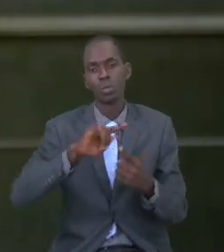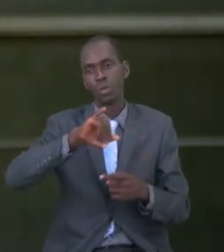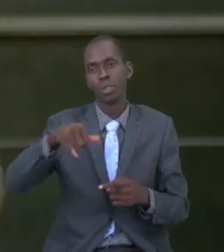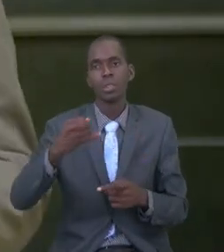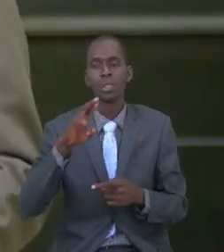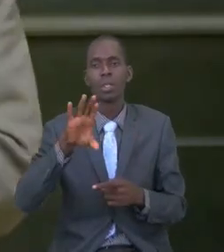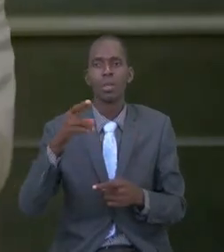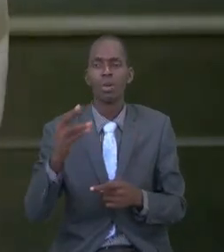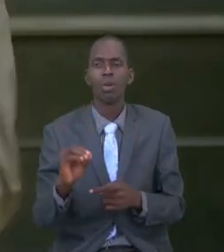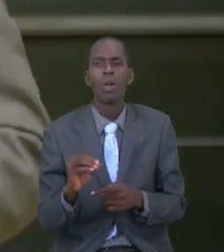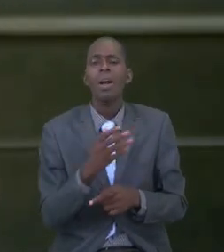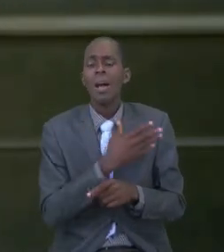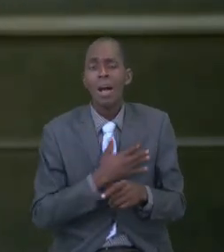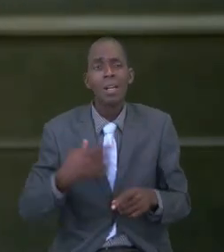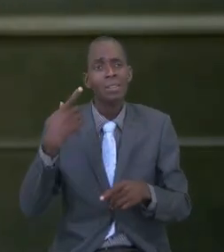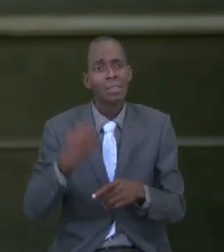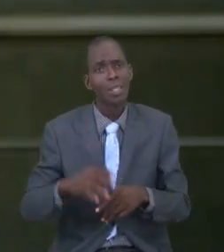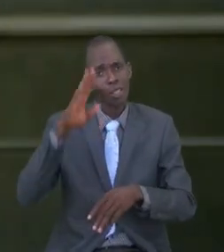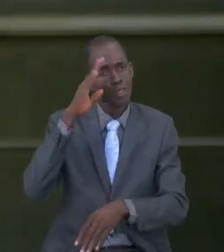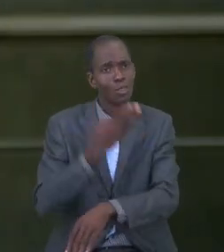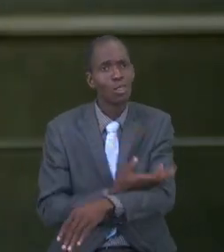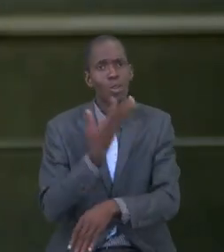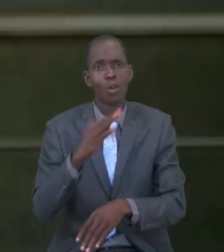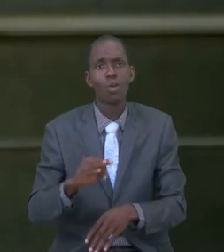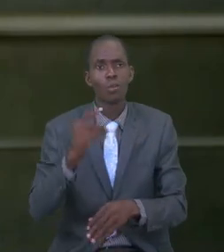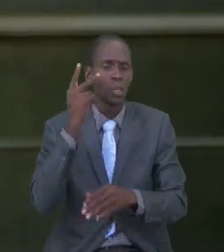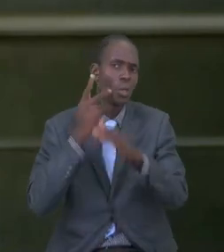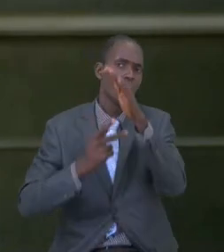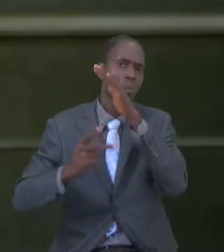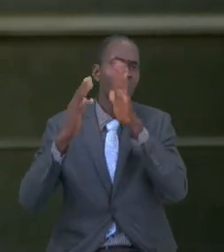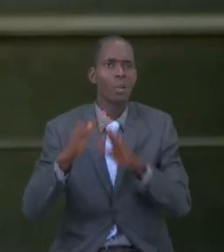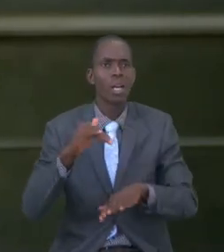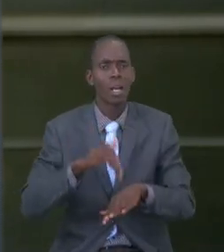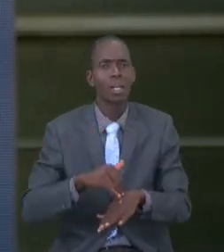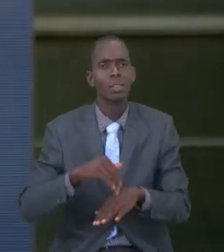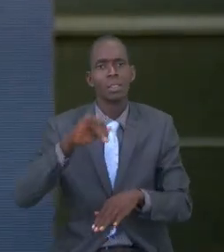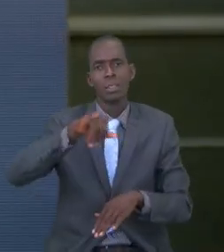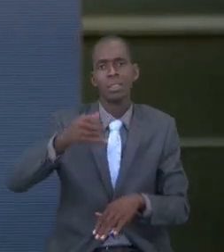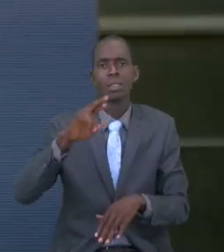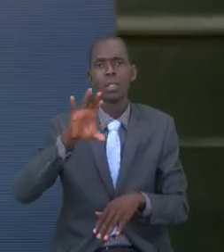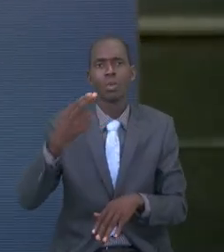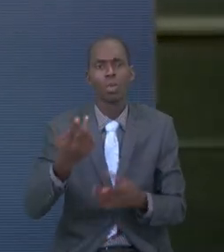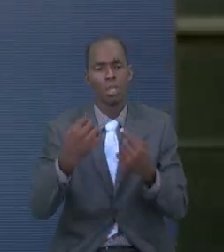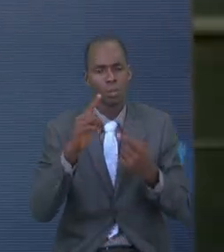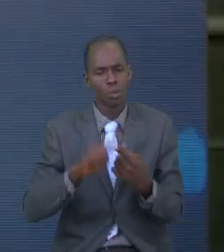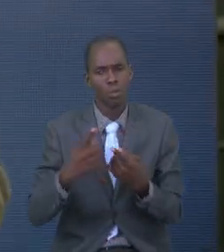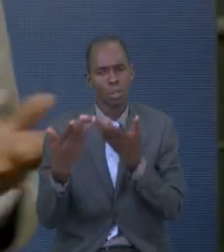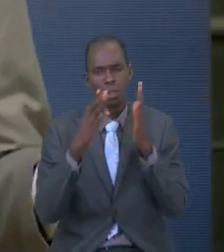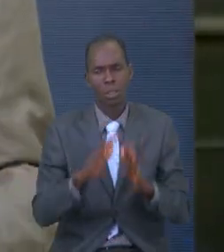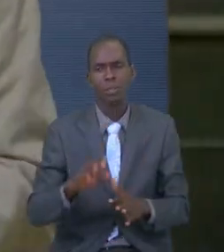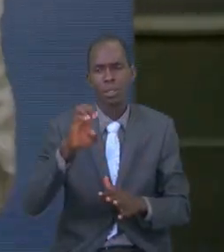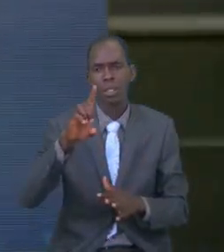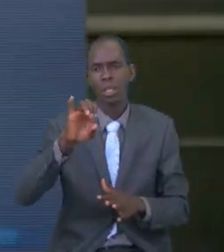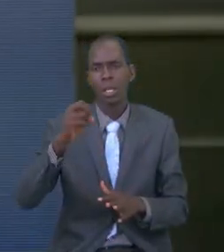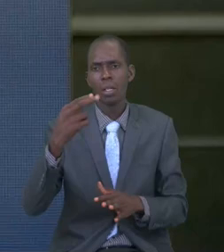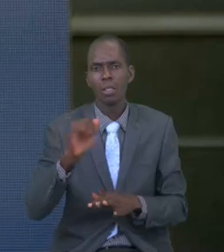of the prophets that were at Jericho came to Elisha and said unto him, knowest thou that the Lord